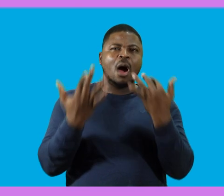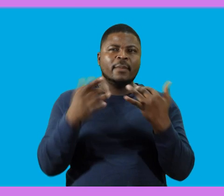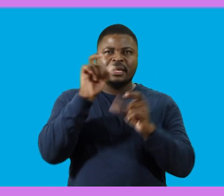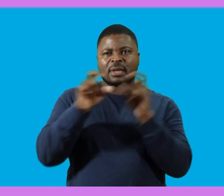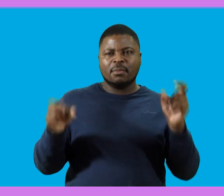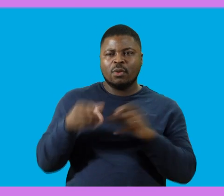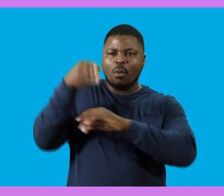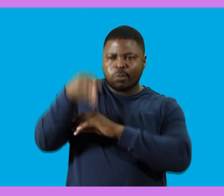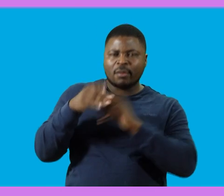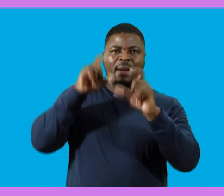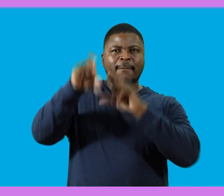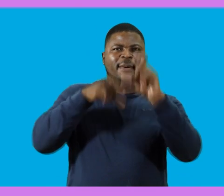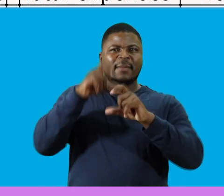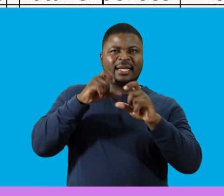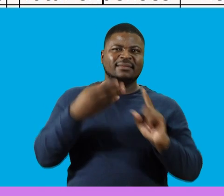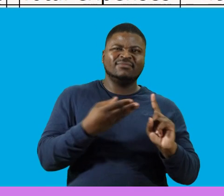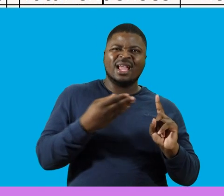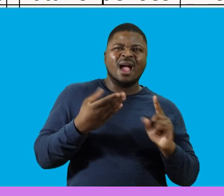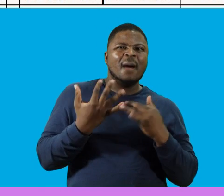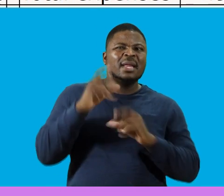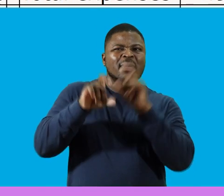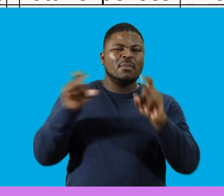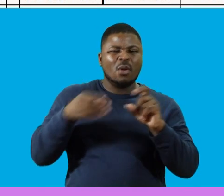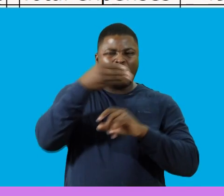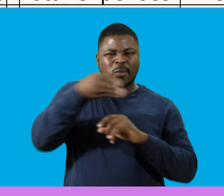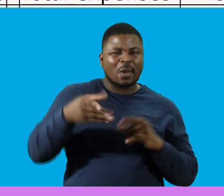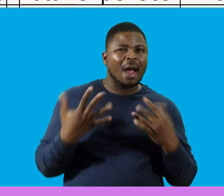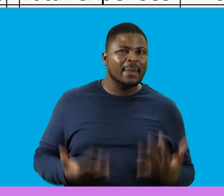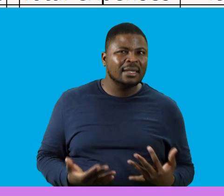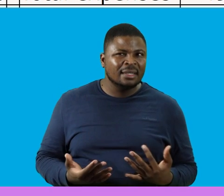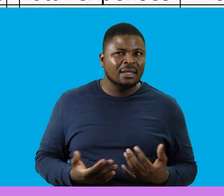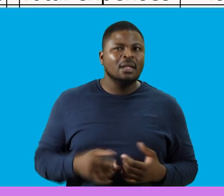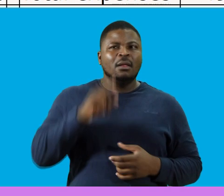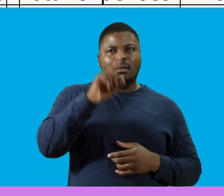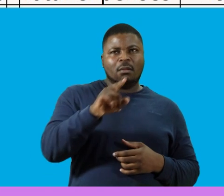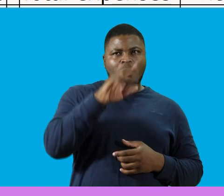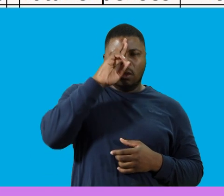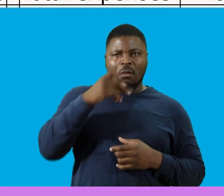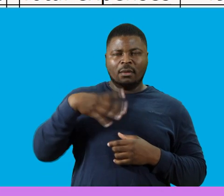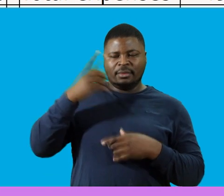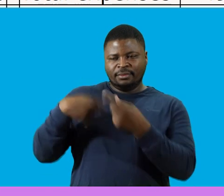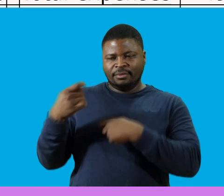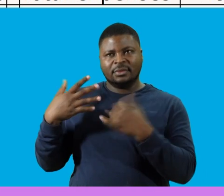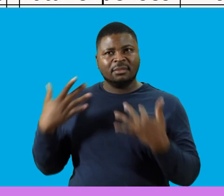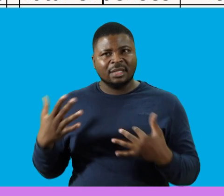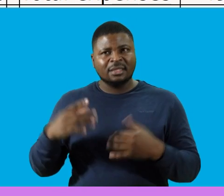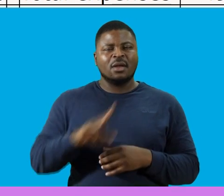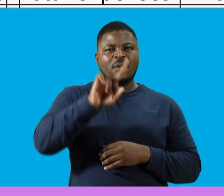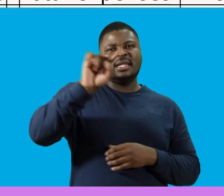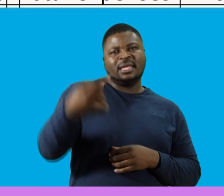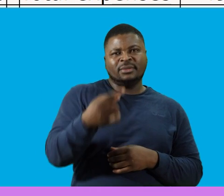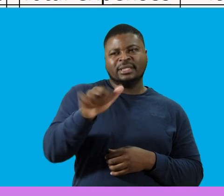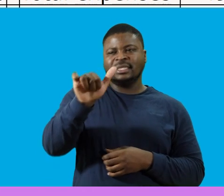be attending John's party? Now remember, he's planning on spending 1,600